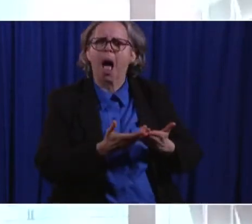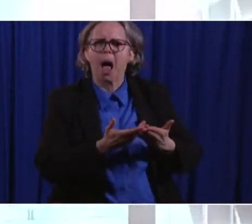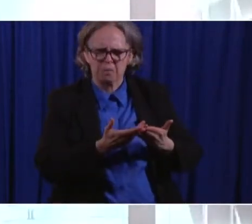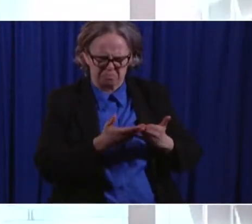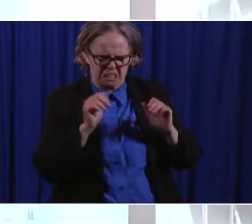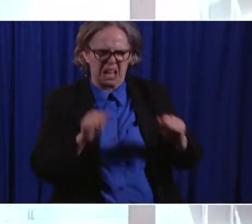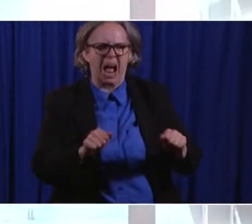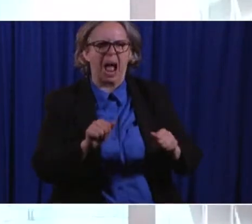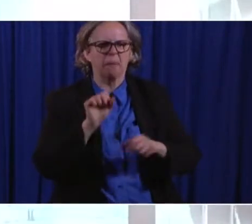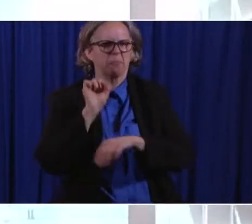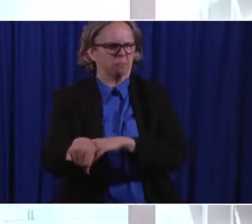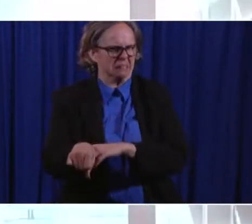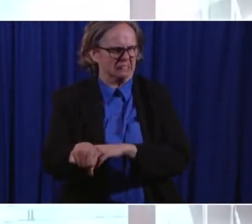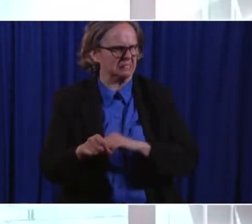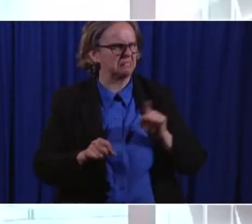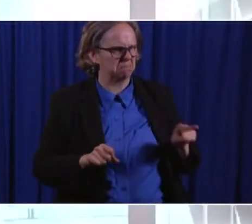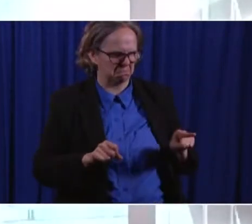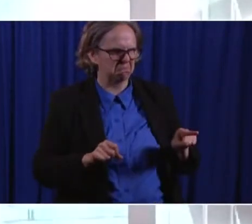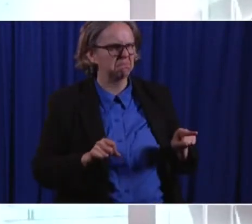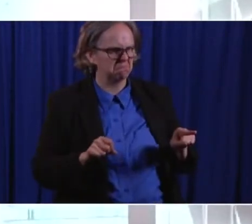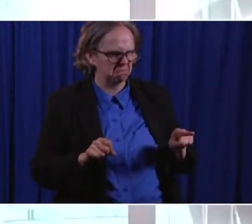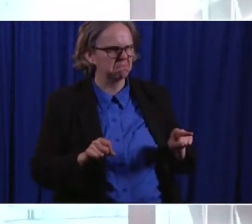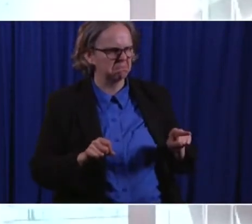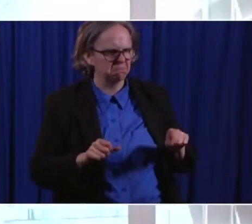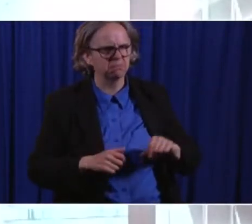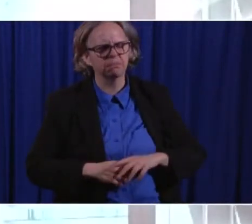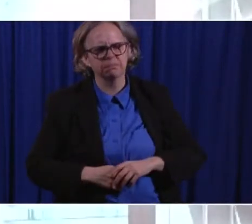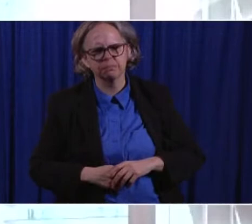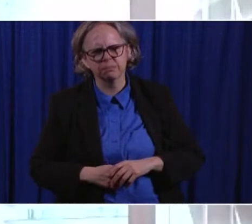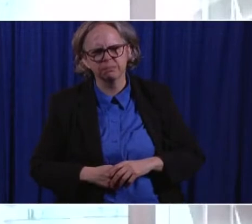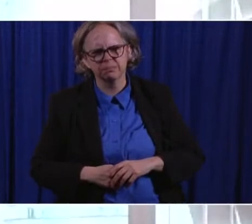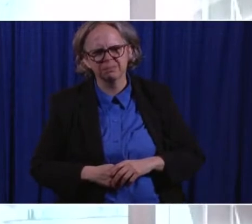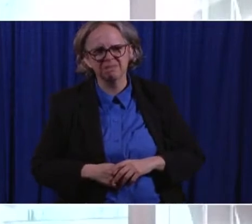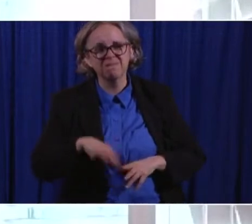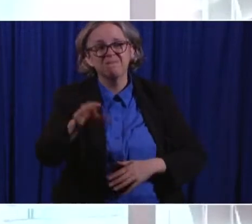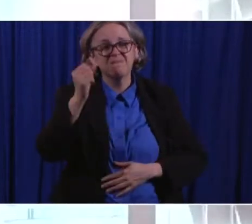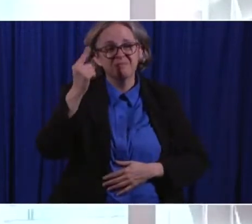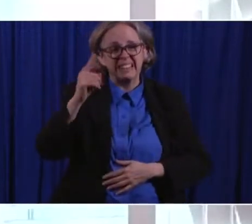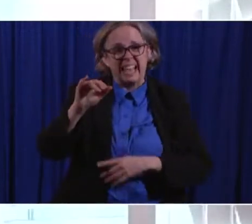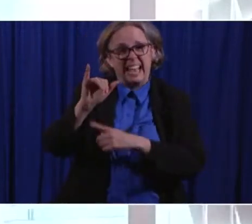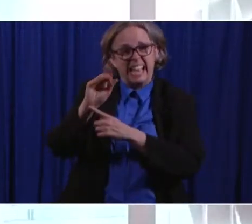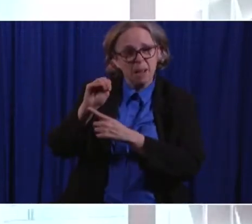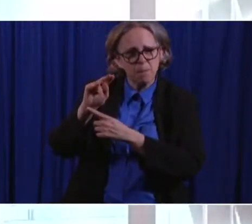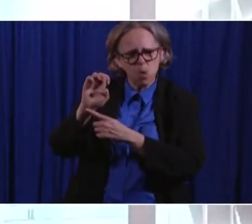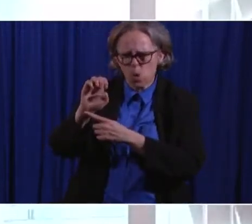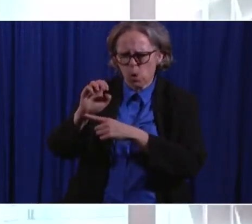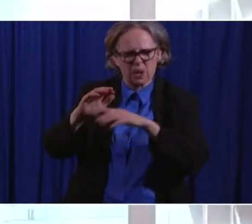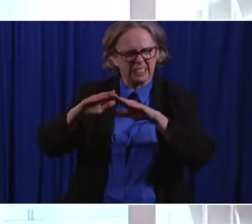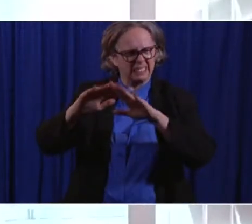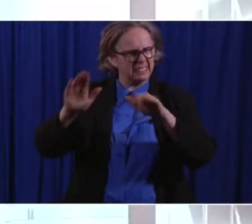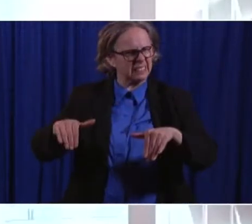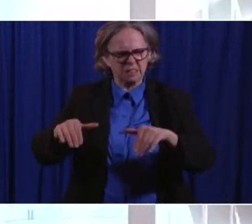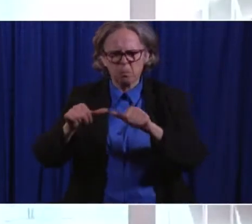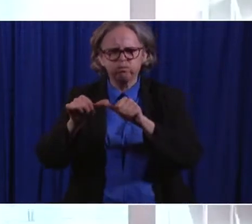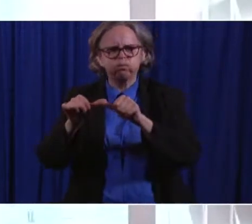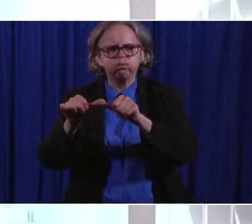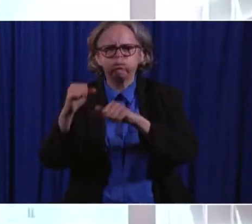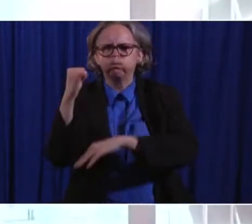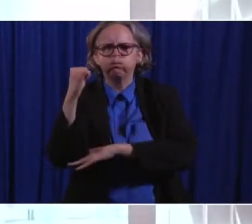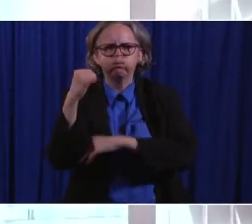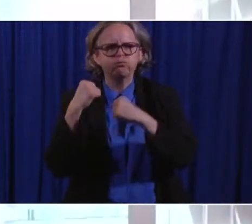the vaccine-associated immunity very durable, lasts a long time. We now